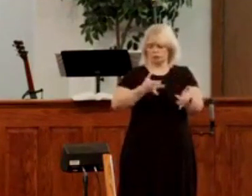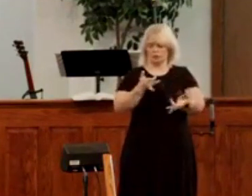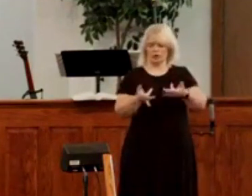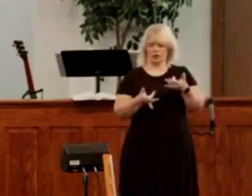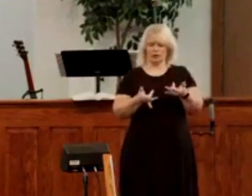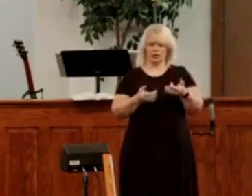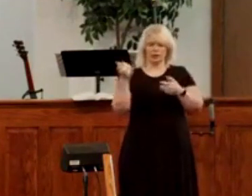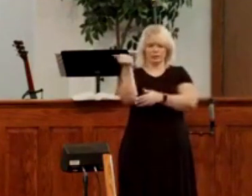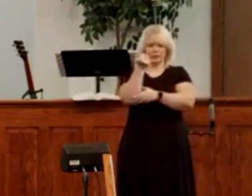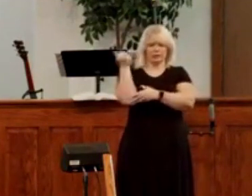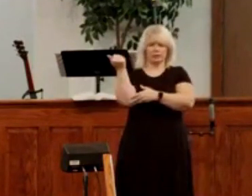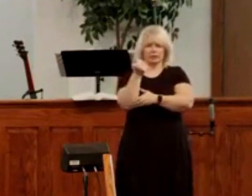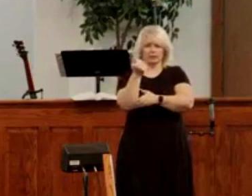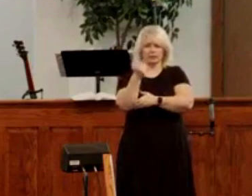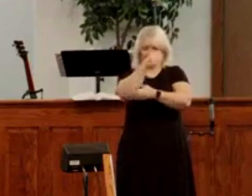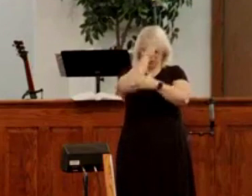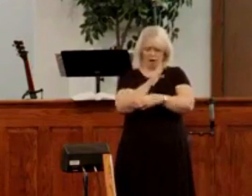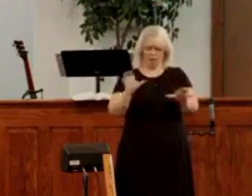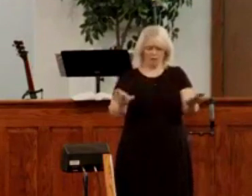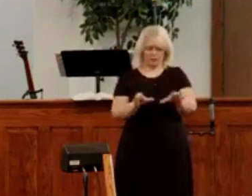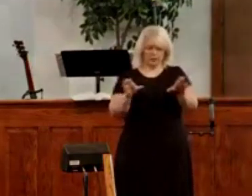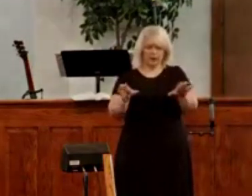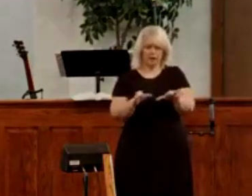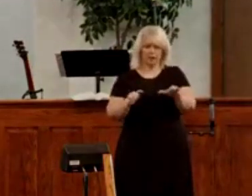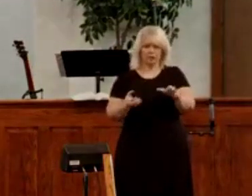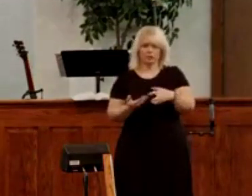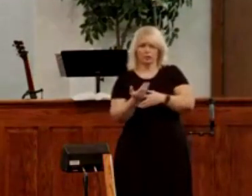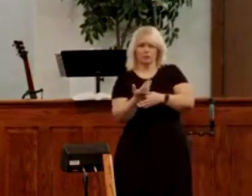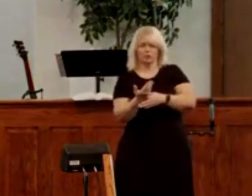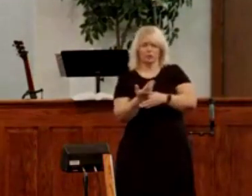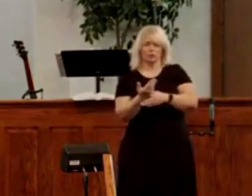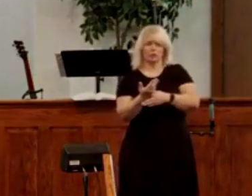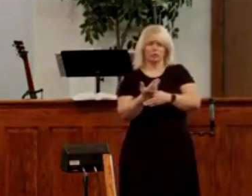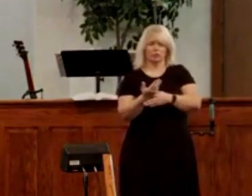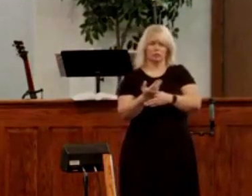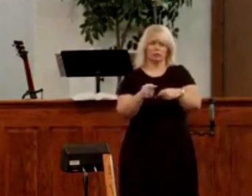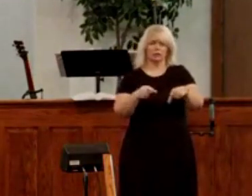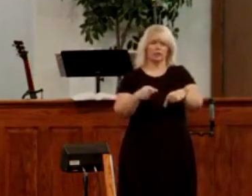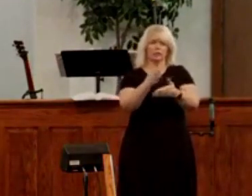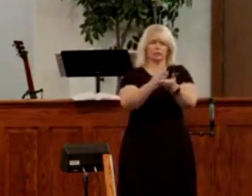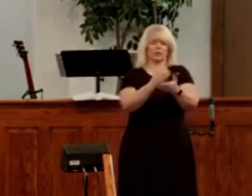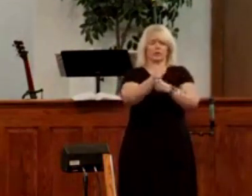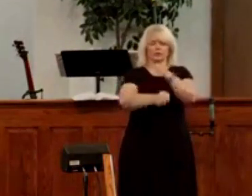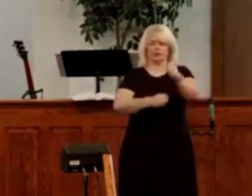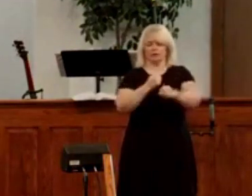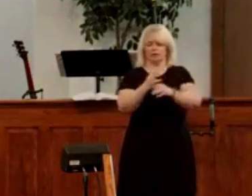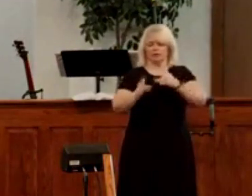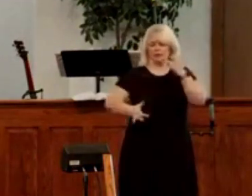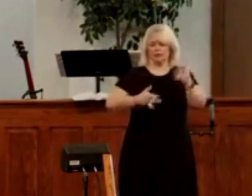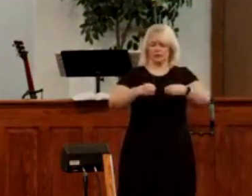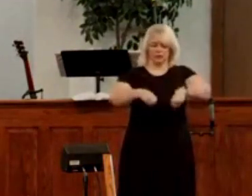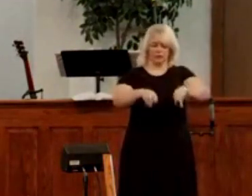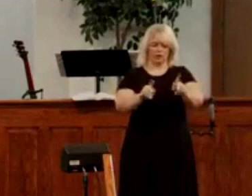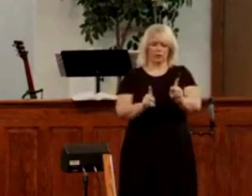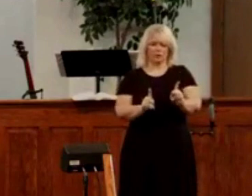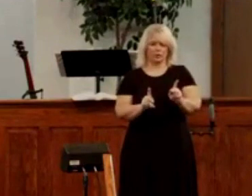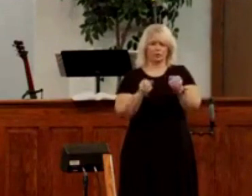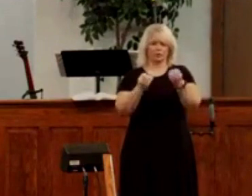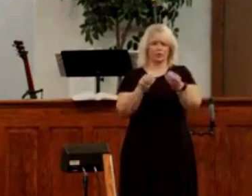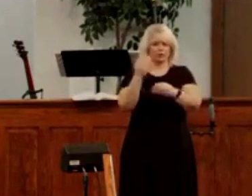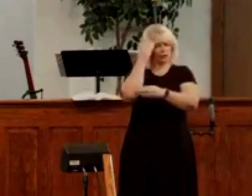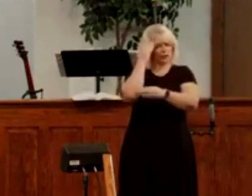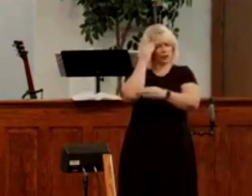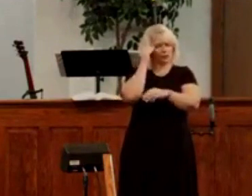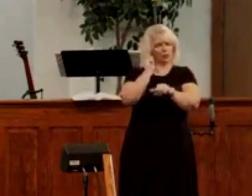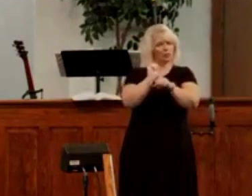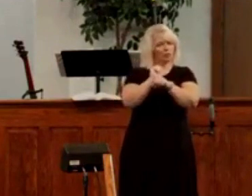kind of a celebration of what God's done throughout the third quarter of the year, as well as an exciting opportunity. As many of you know, we've